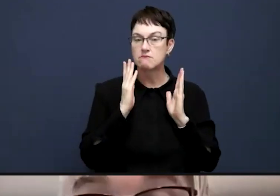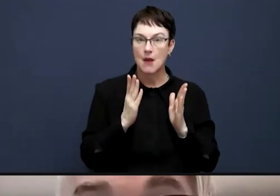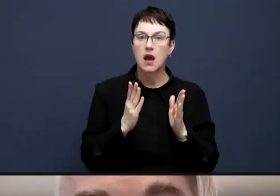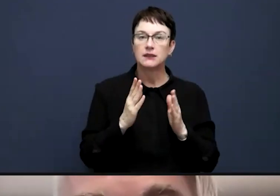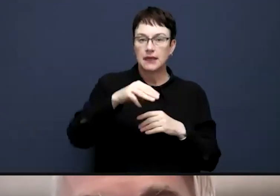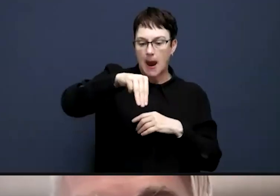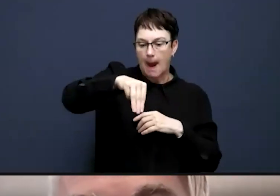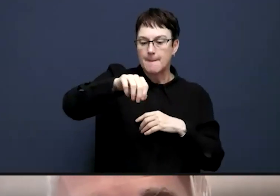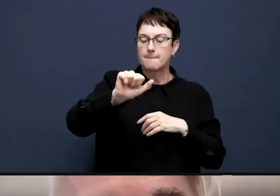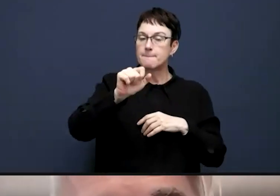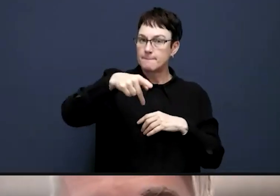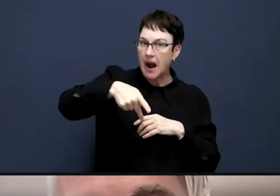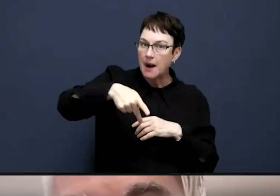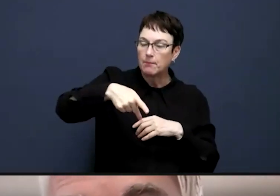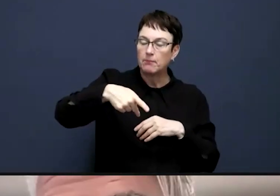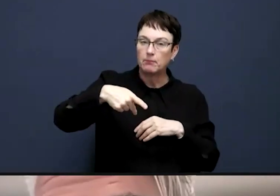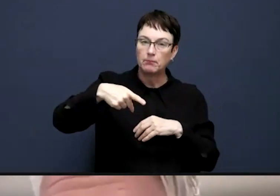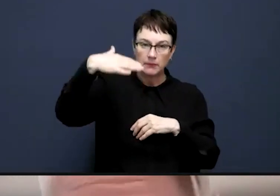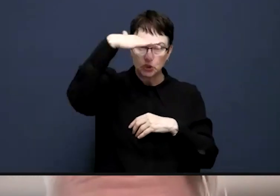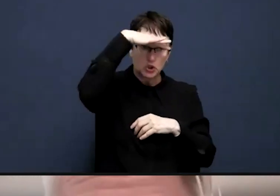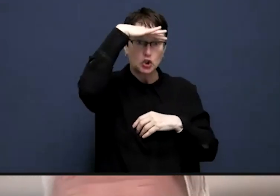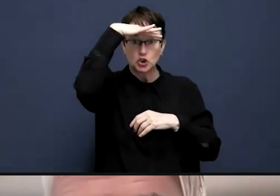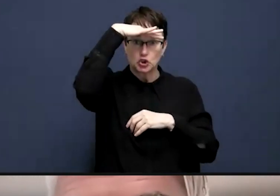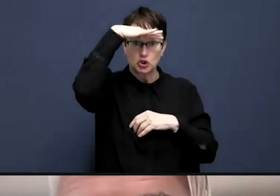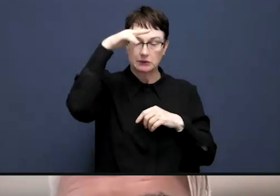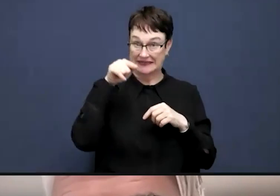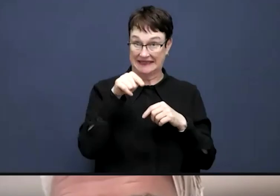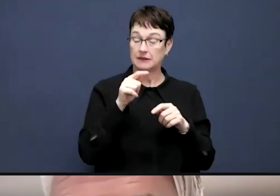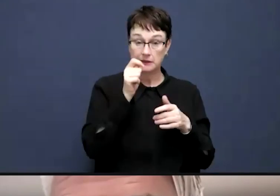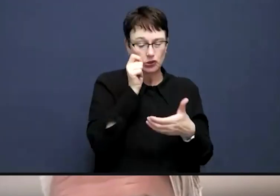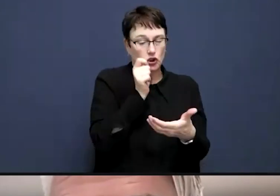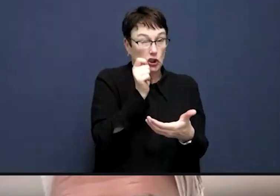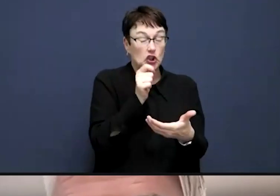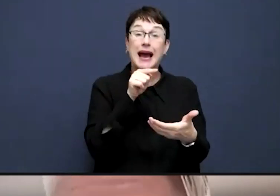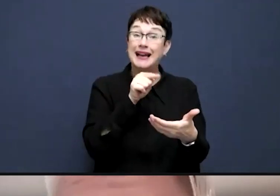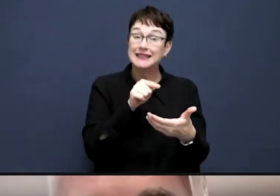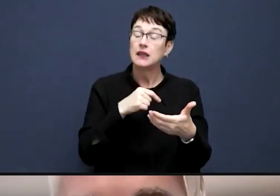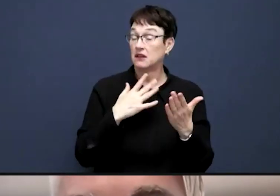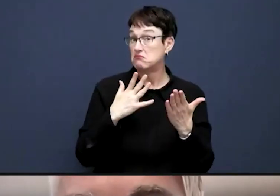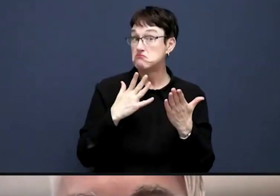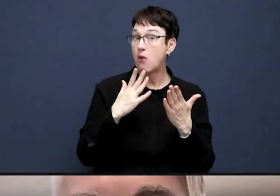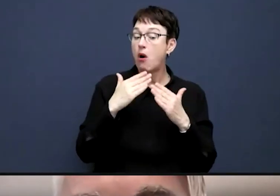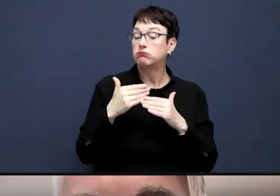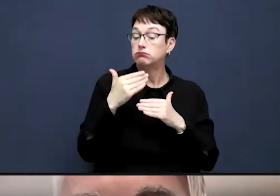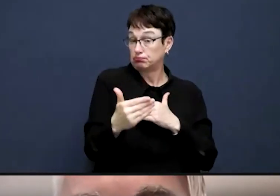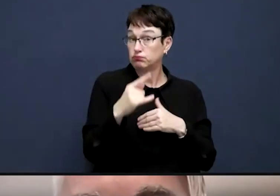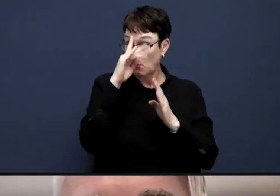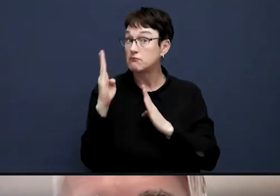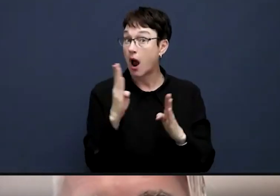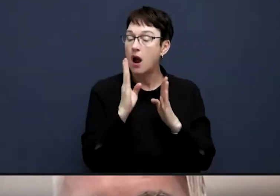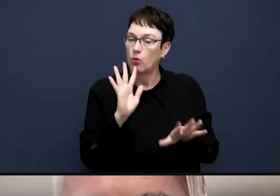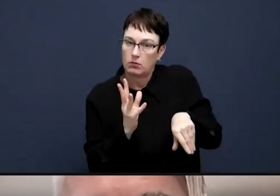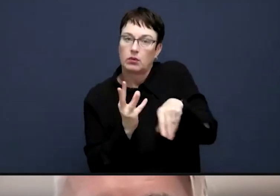it's coming, and we've just begun in the past handful of months. Perfect. That's a very positive thing. So we have a question